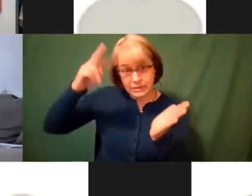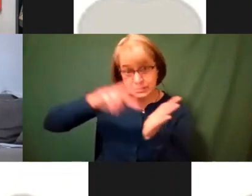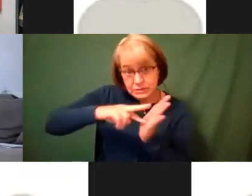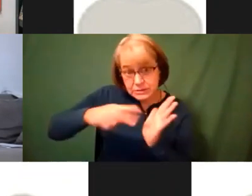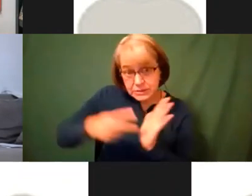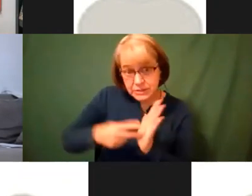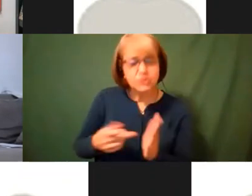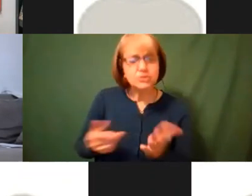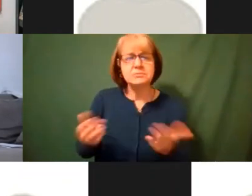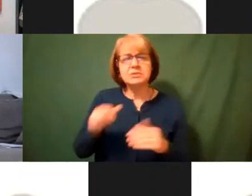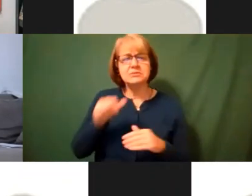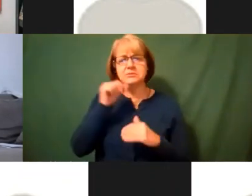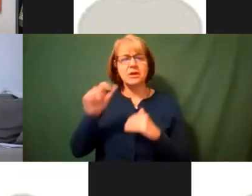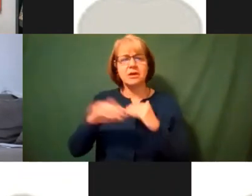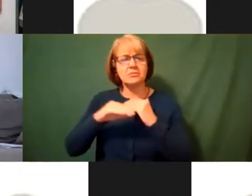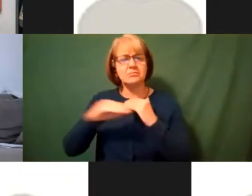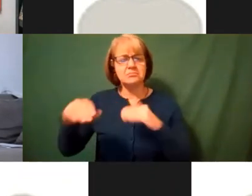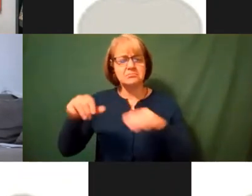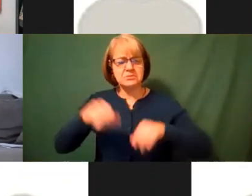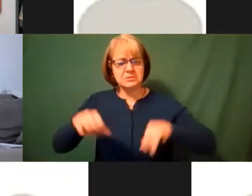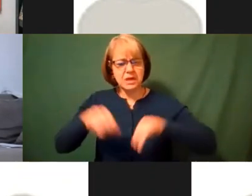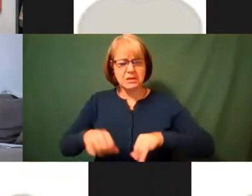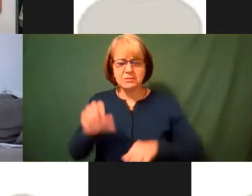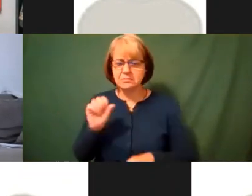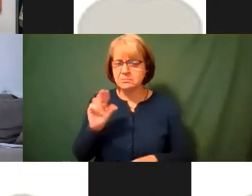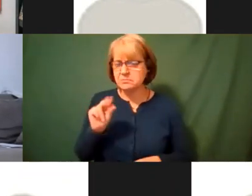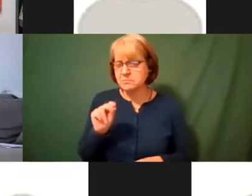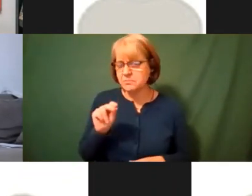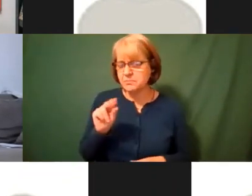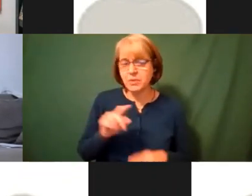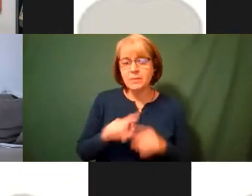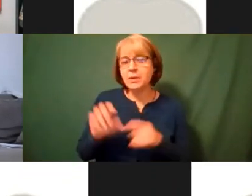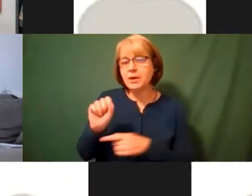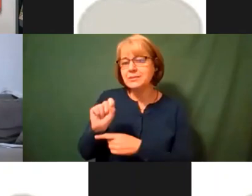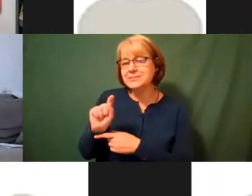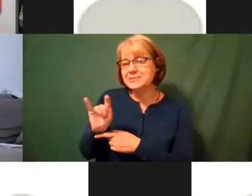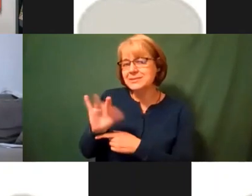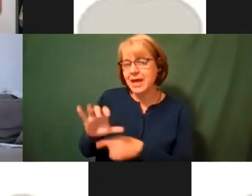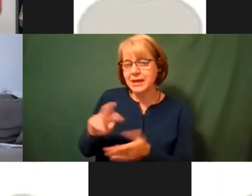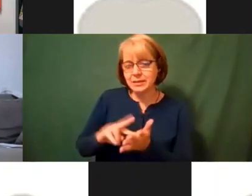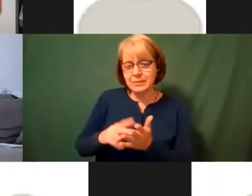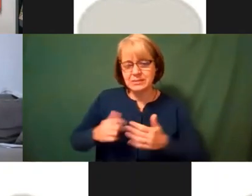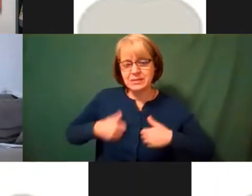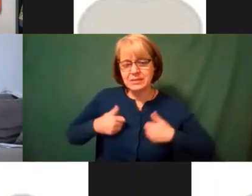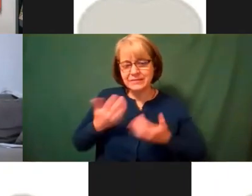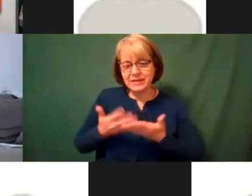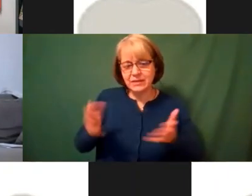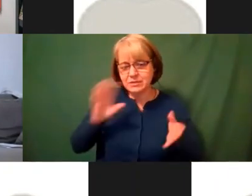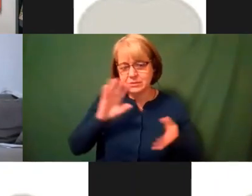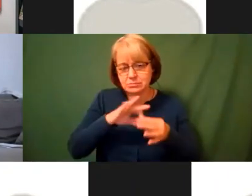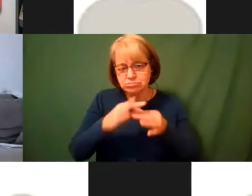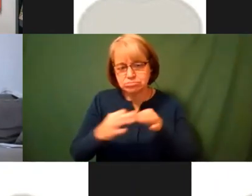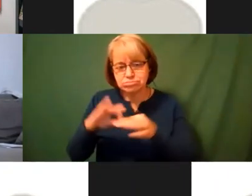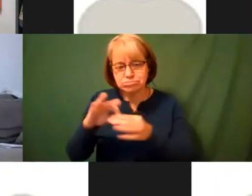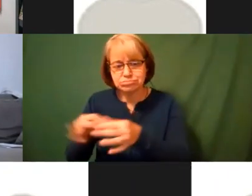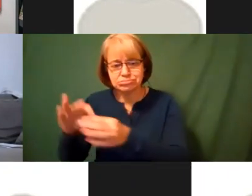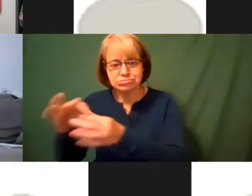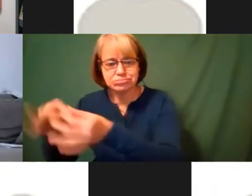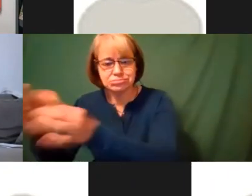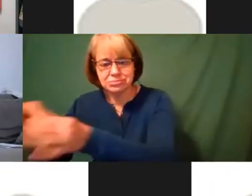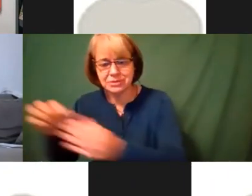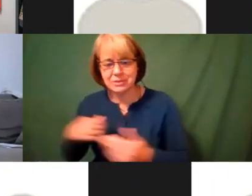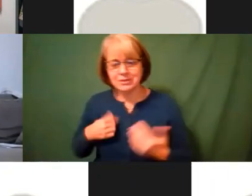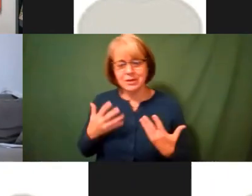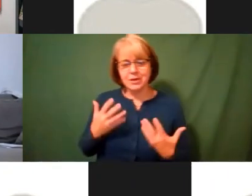something static. The intention is also something living. Like I think this is what I want to do. And how